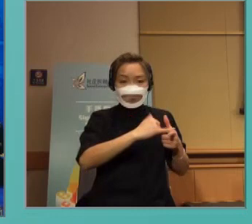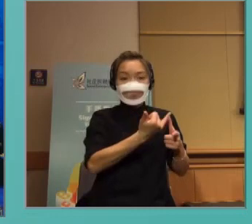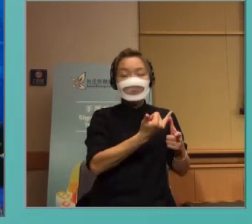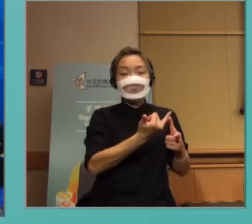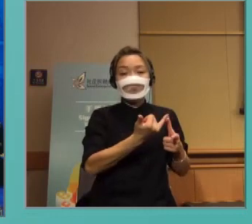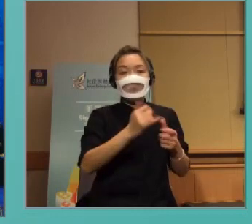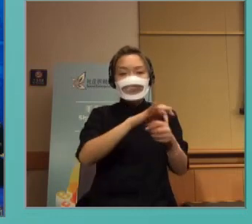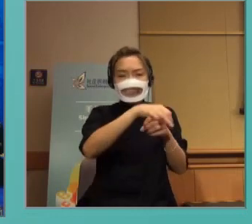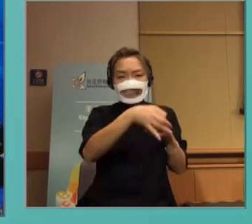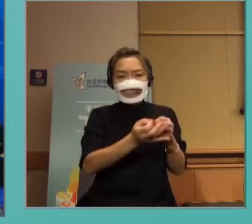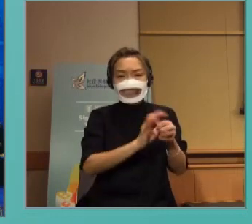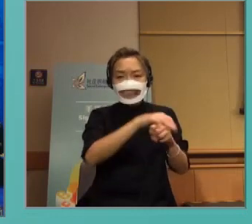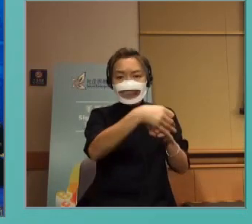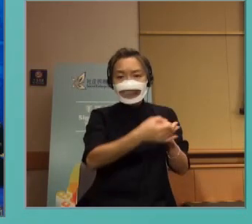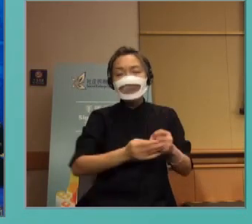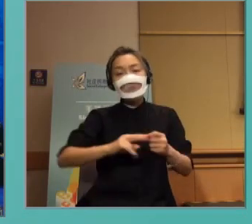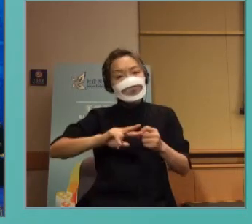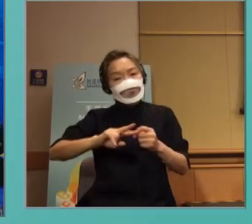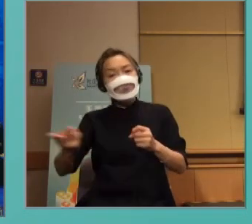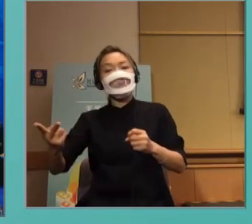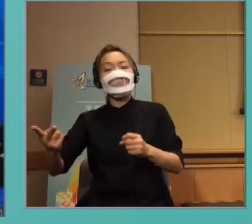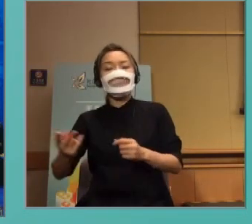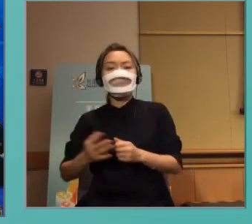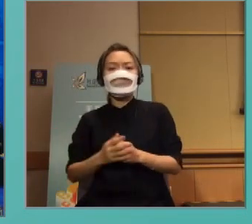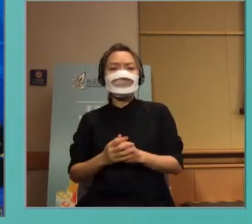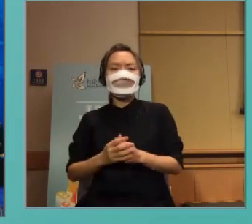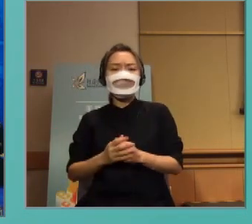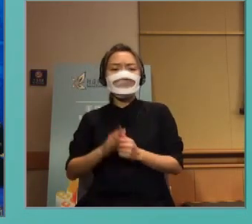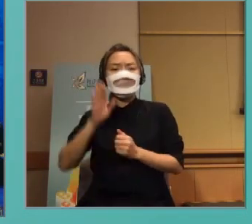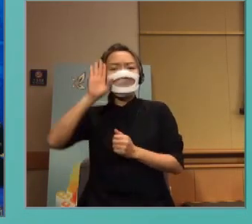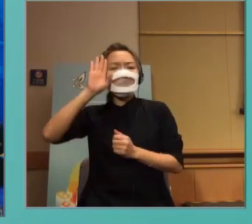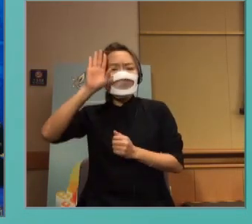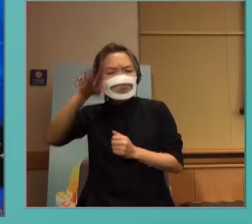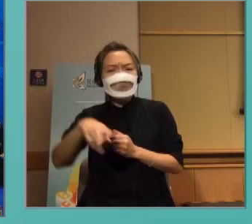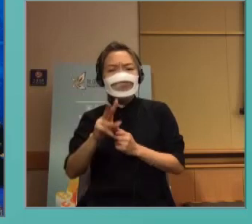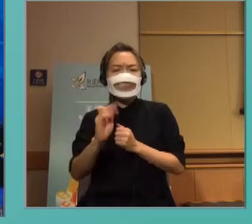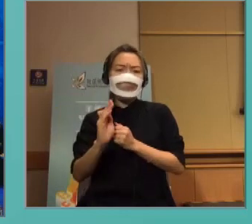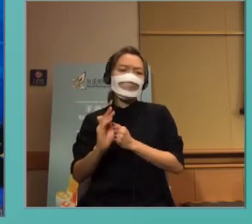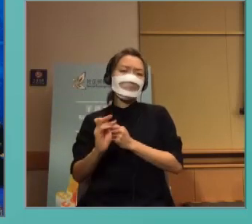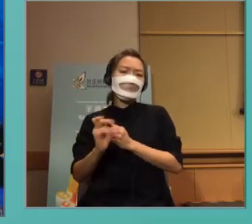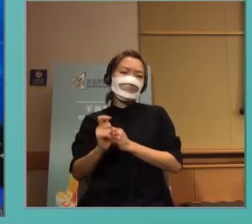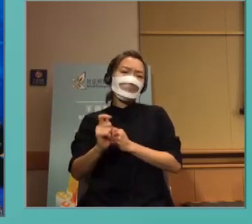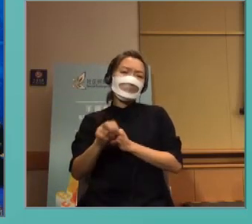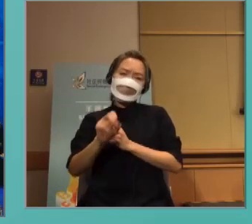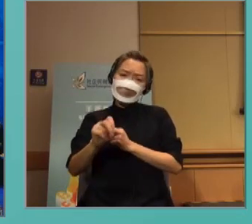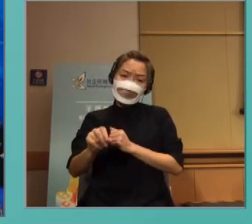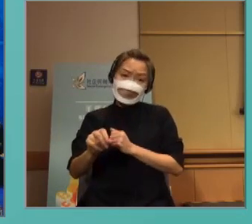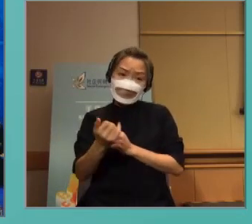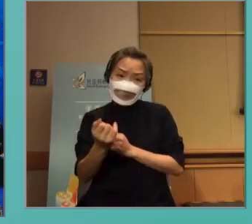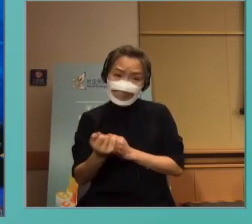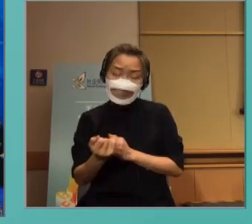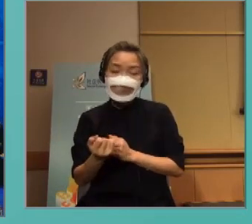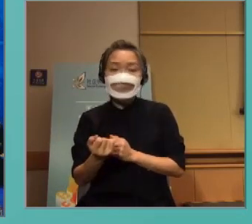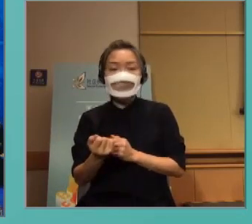in the next couple of years? What will it look like? I've mentioned in the social media, perhaps because of the stigma associated